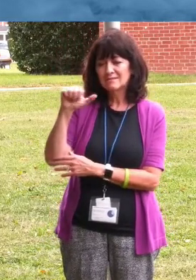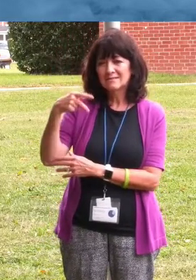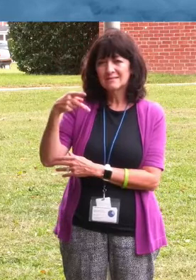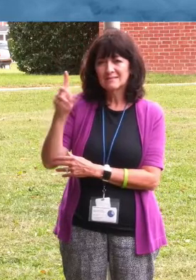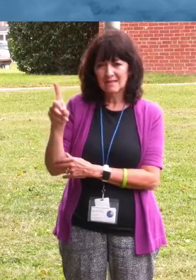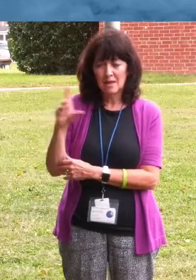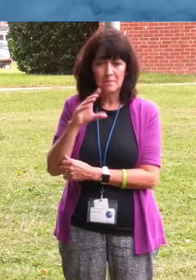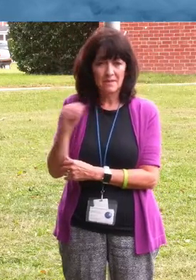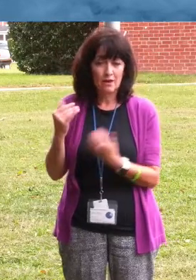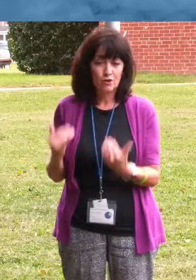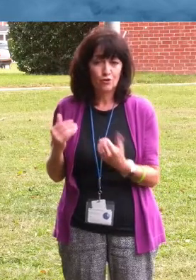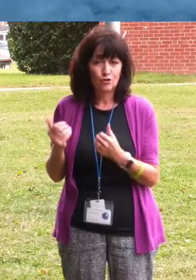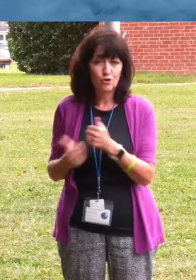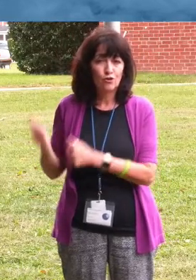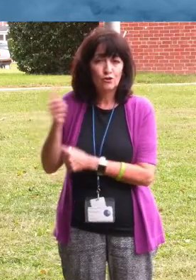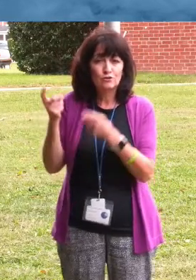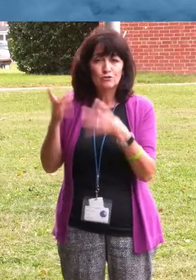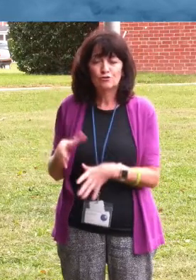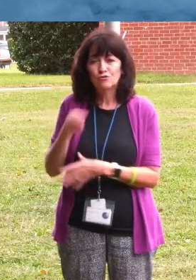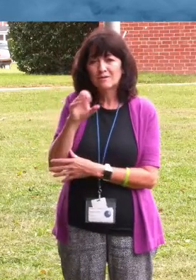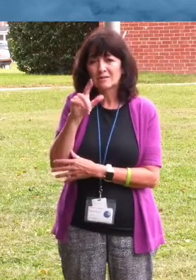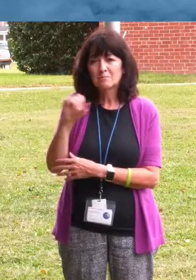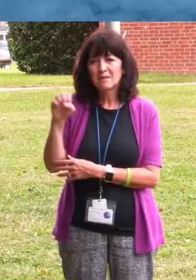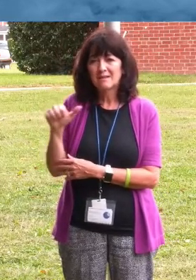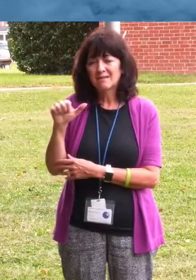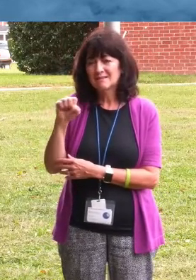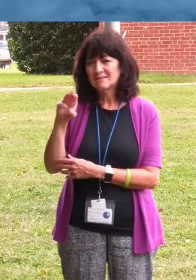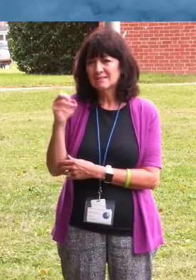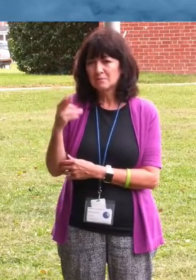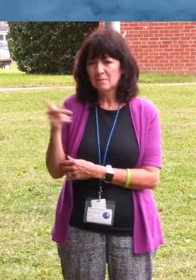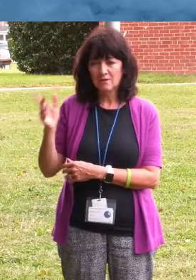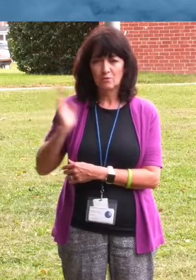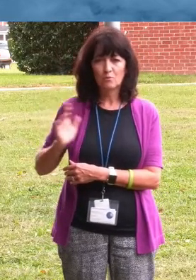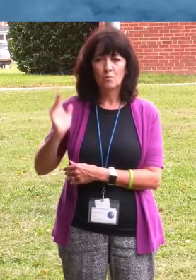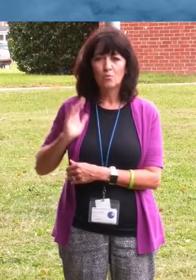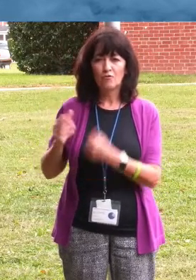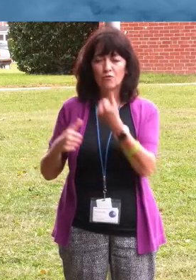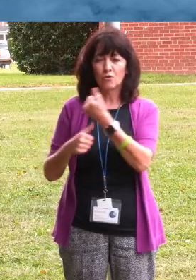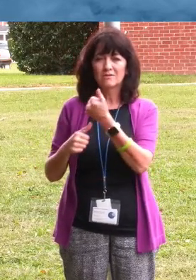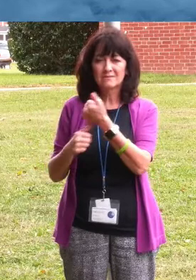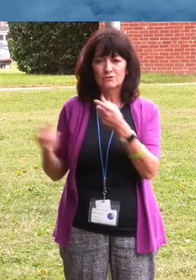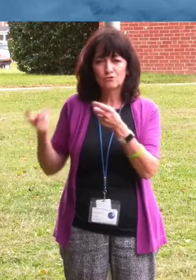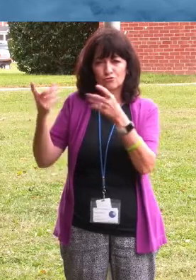as well as the current Director, Melissa Smith. She was formerly the Deputy Director.